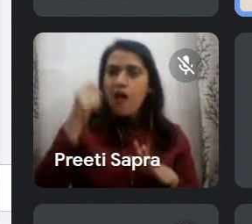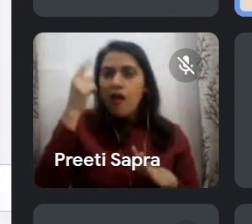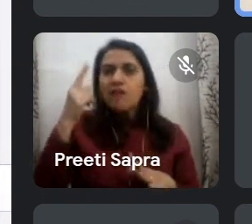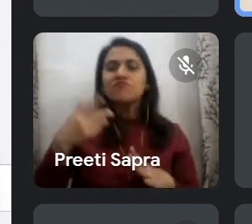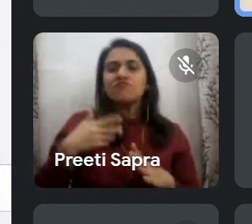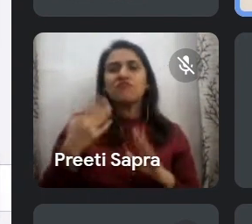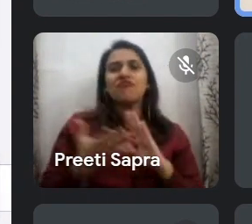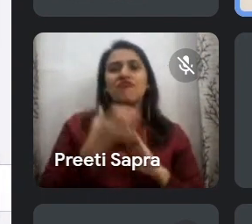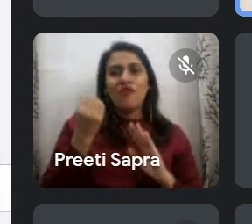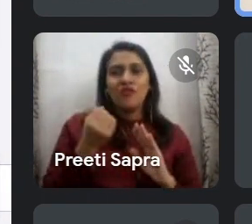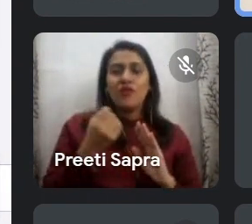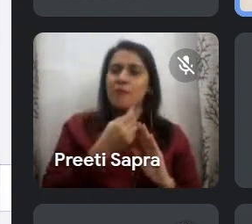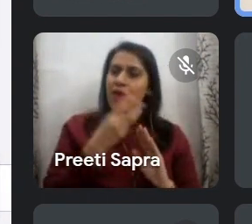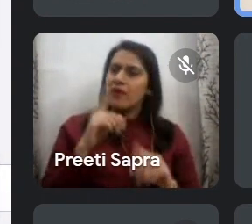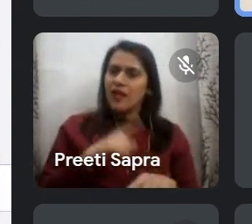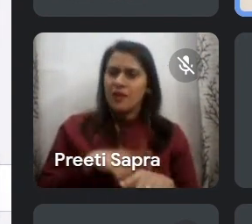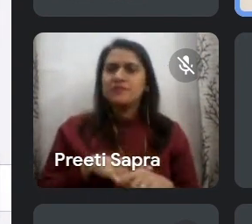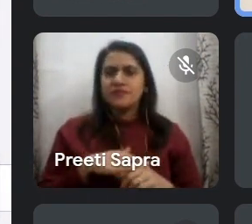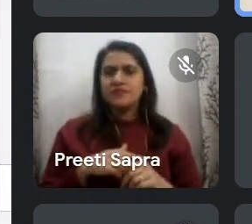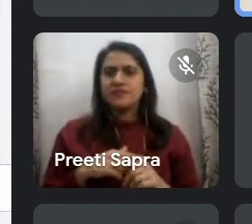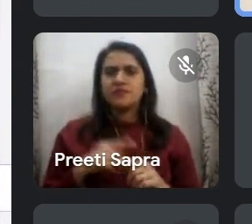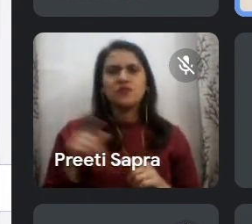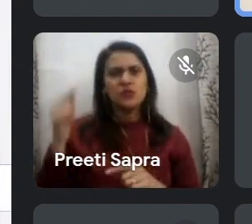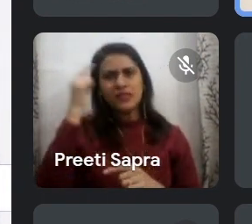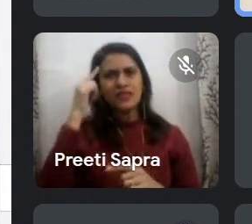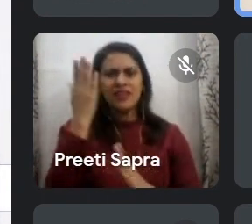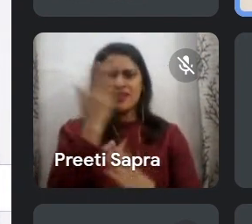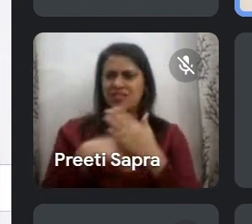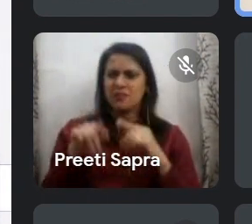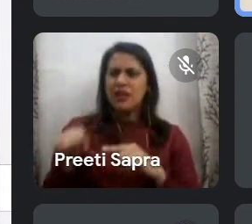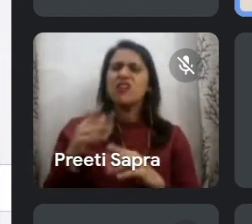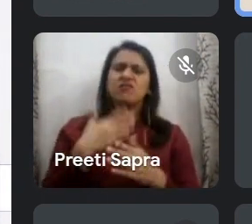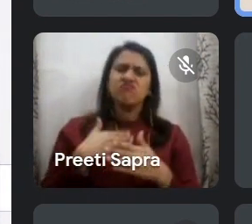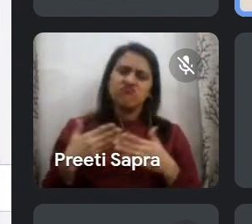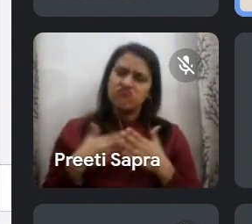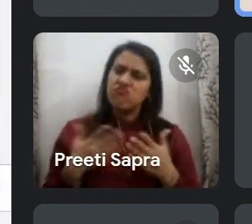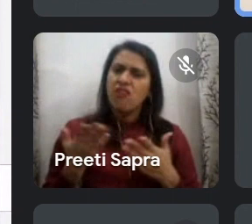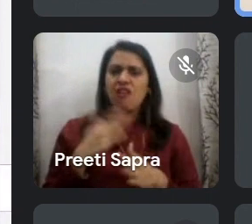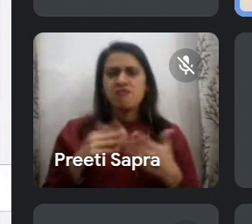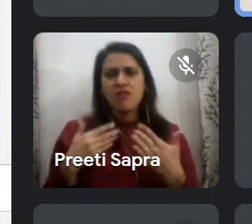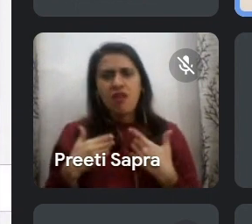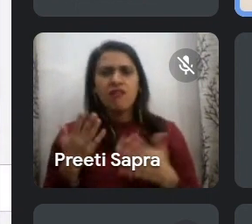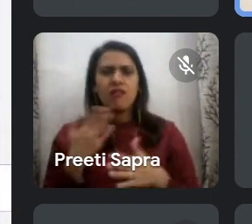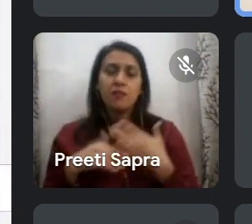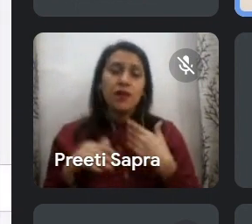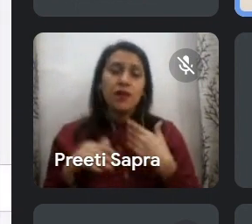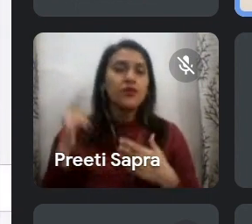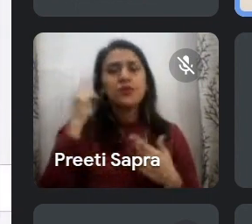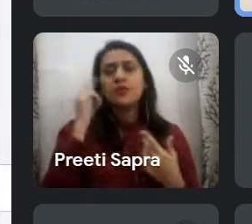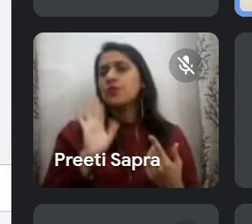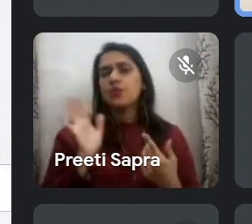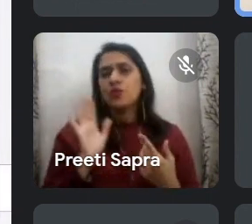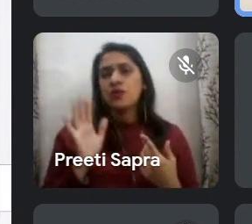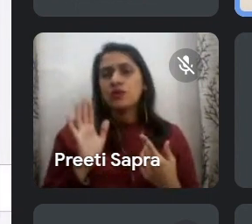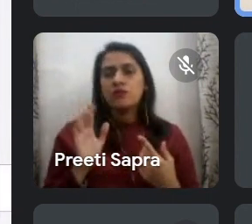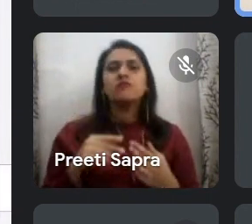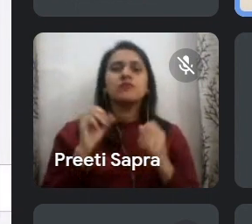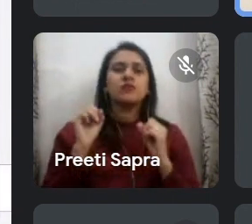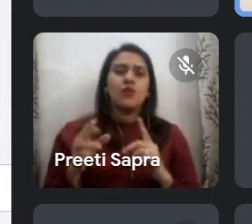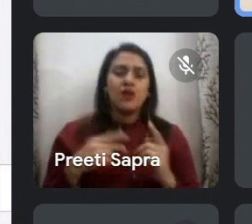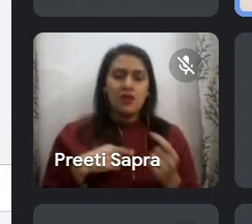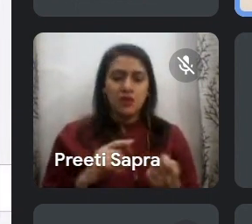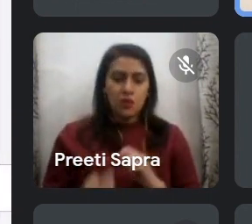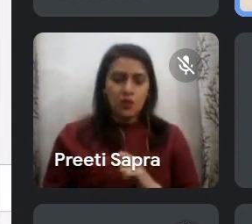like, don't see a disability like a disability, it's more than that. So it's like that. And then I did my aviation course